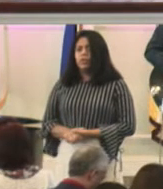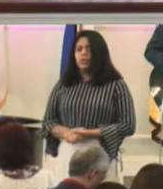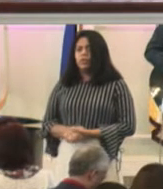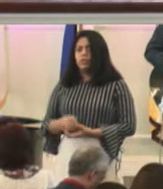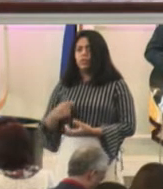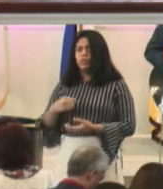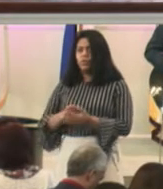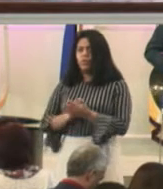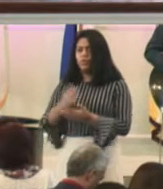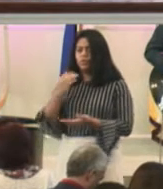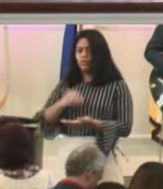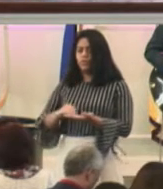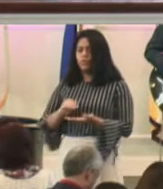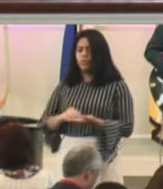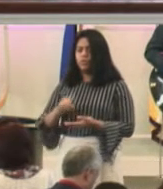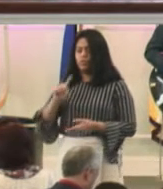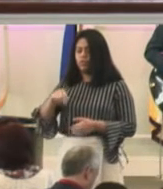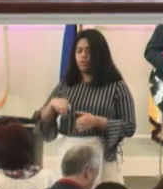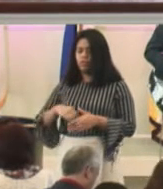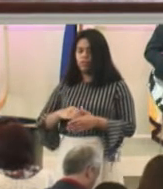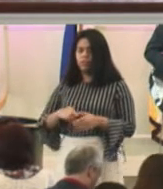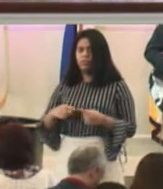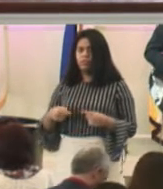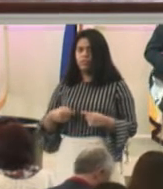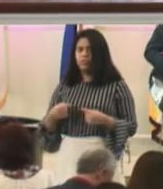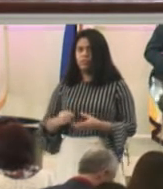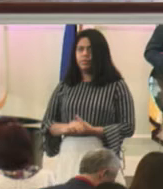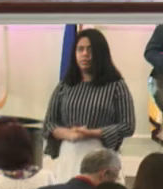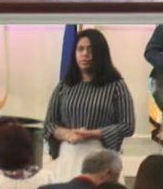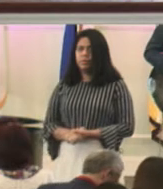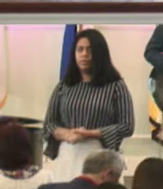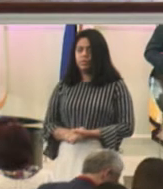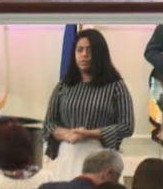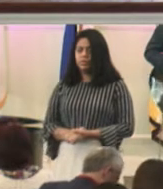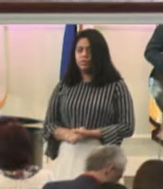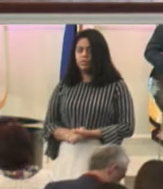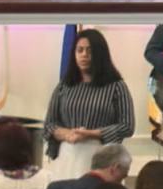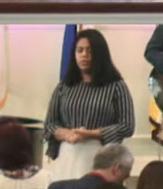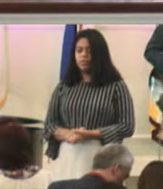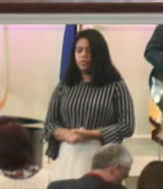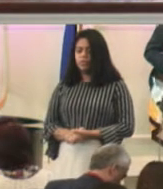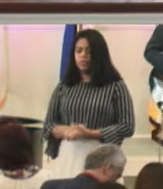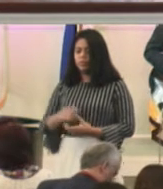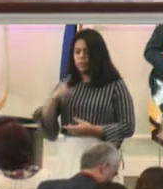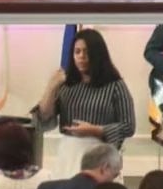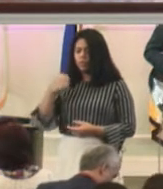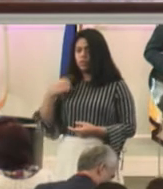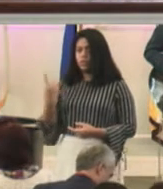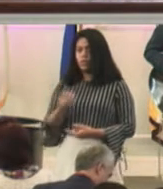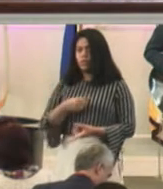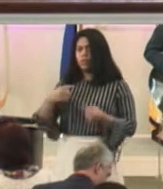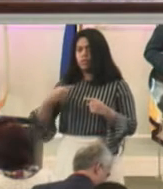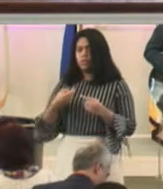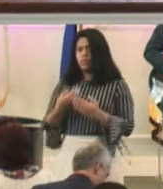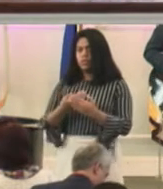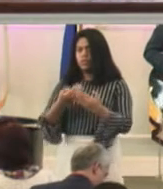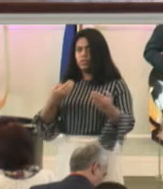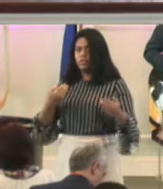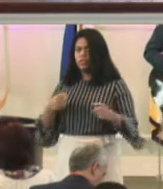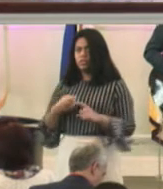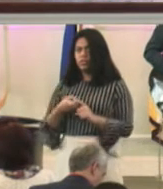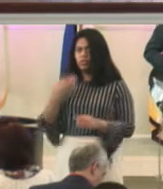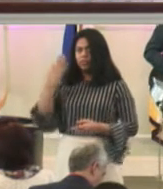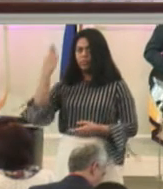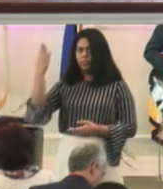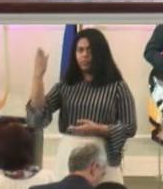for the forgiveness of all our sins, Lord, because sins separate us from you. Just pray that